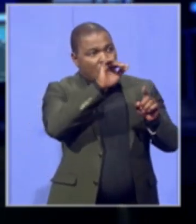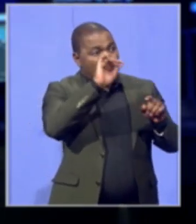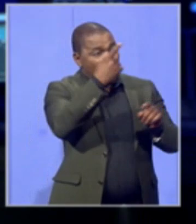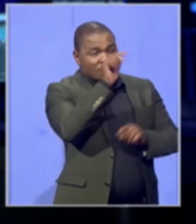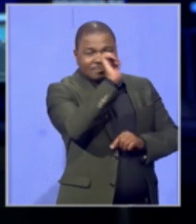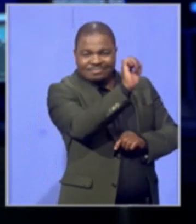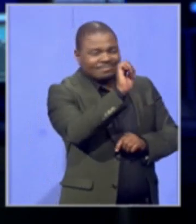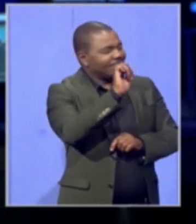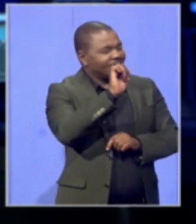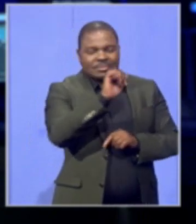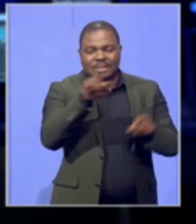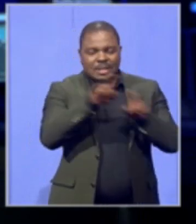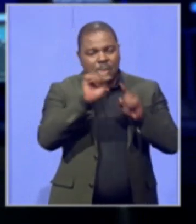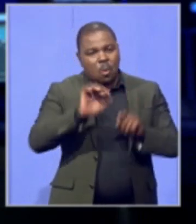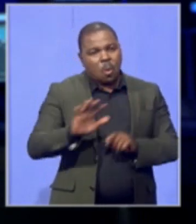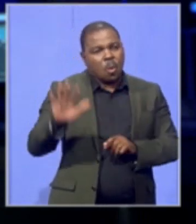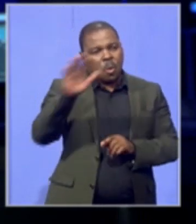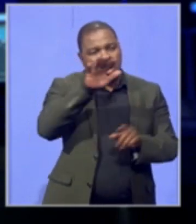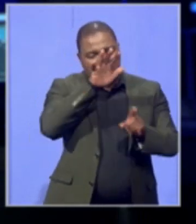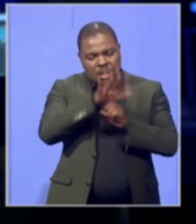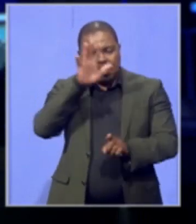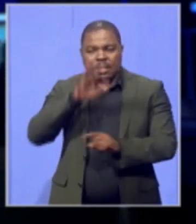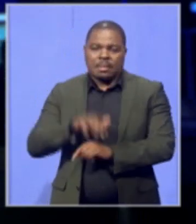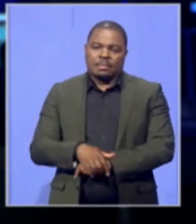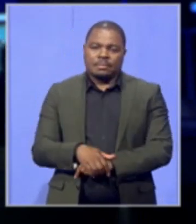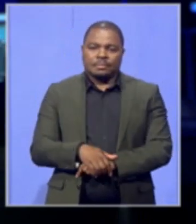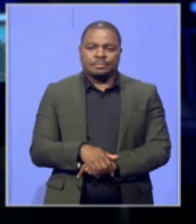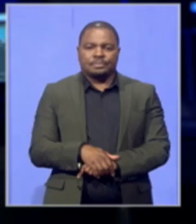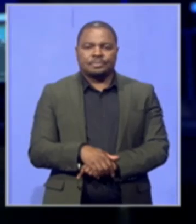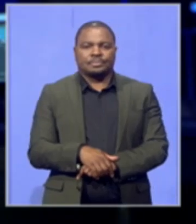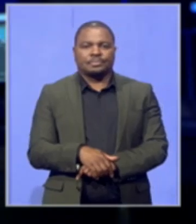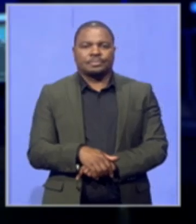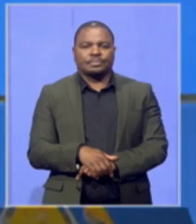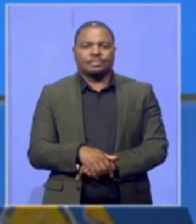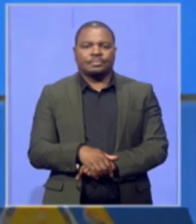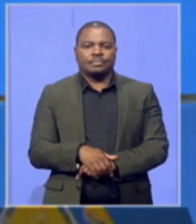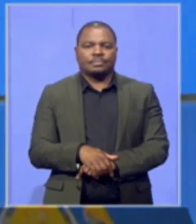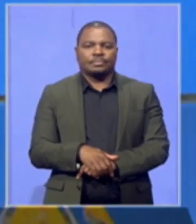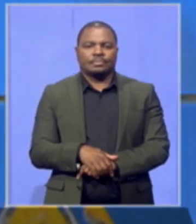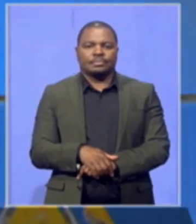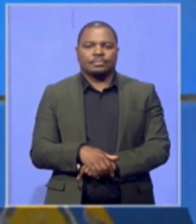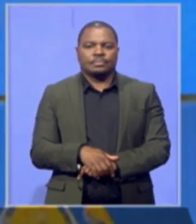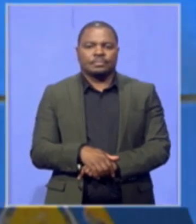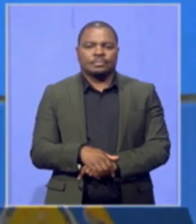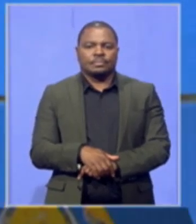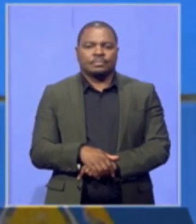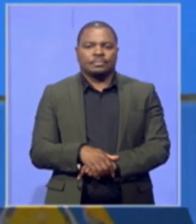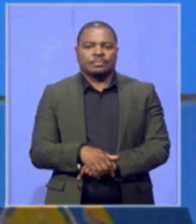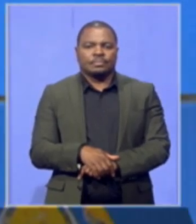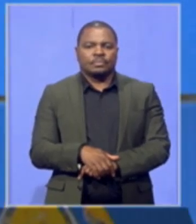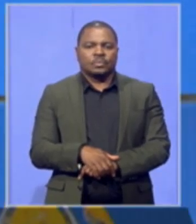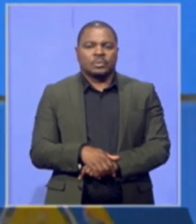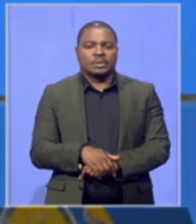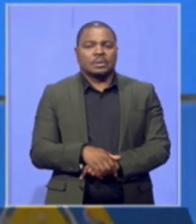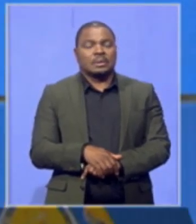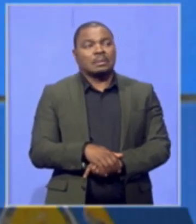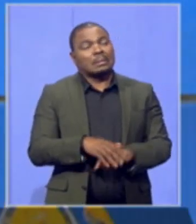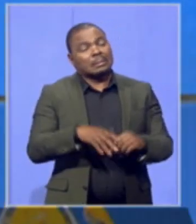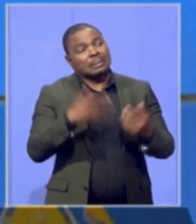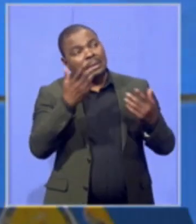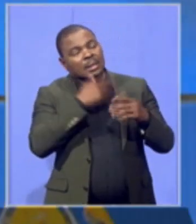a boetse a ama le lebatowa ka kakaretso. Such joint